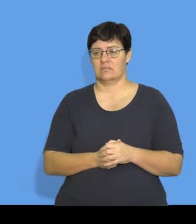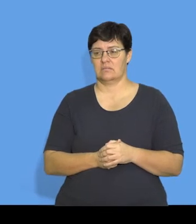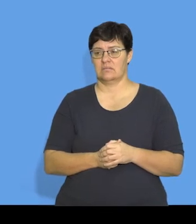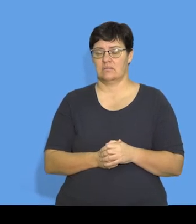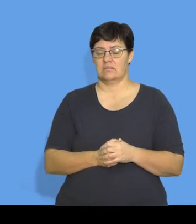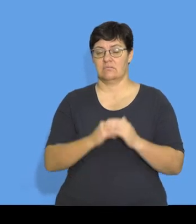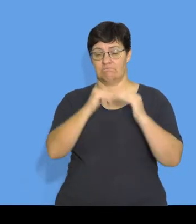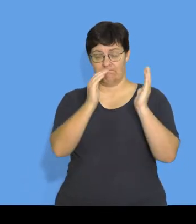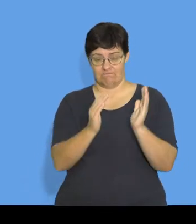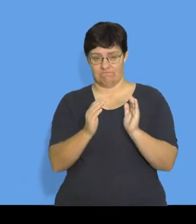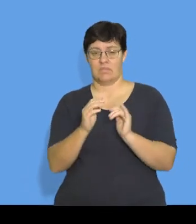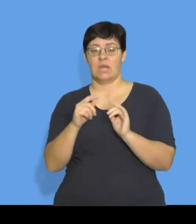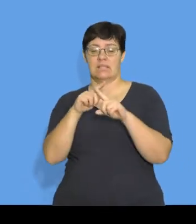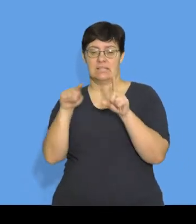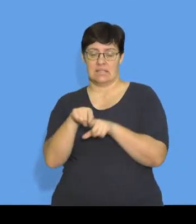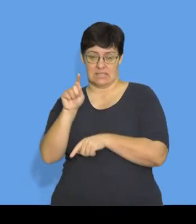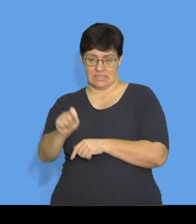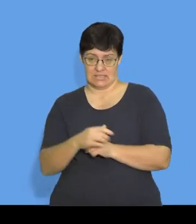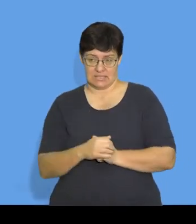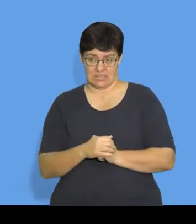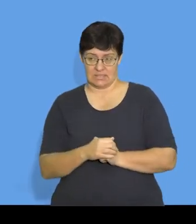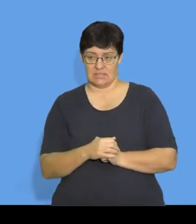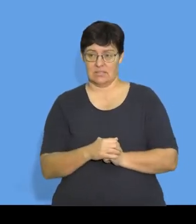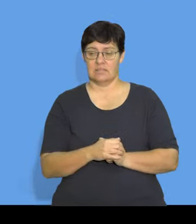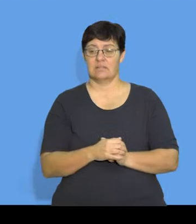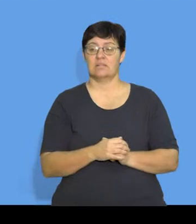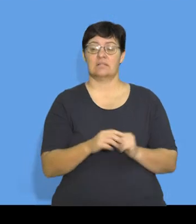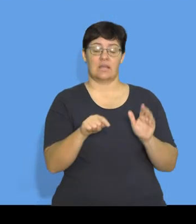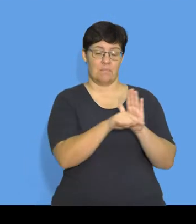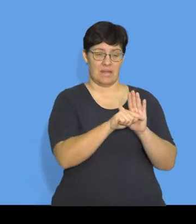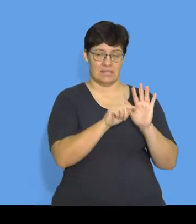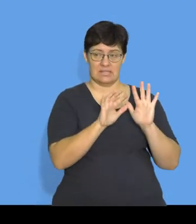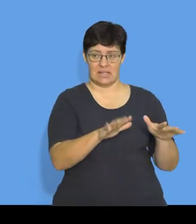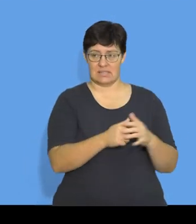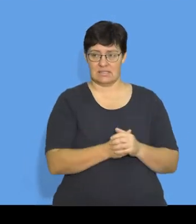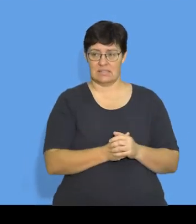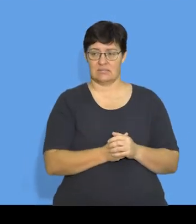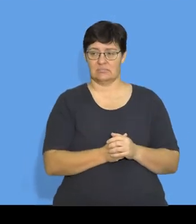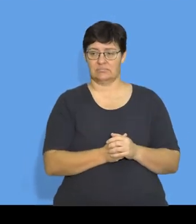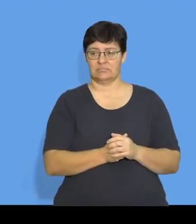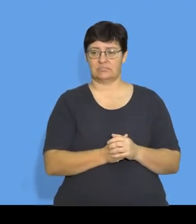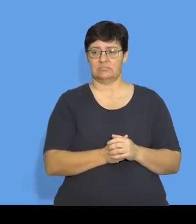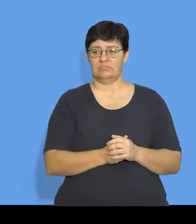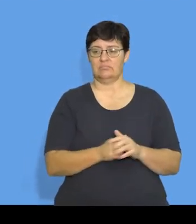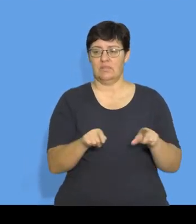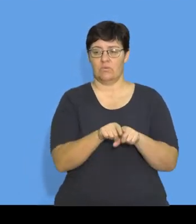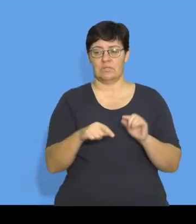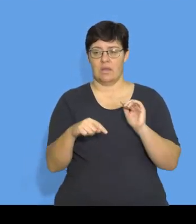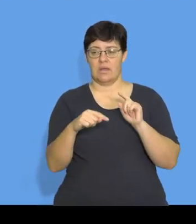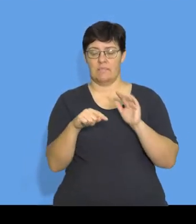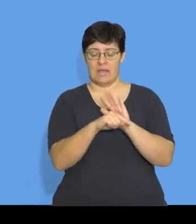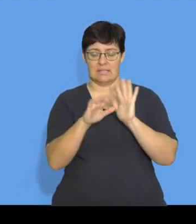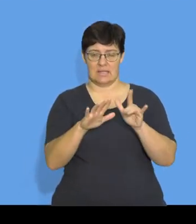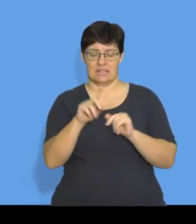Okay? That becomes minus 10 equal to minus 10 delta T. So delta